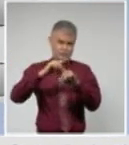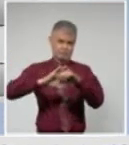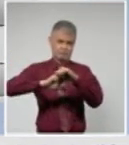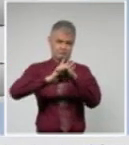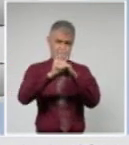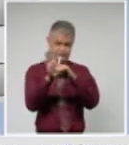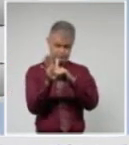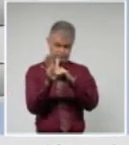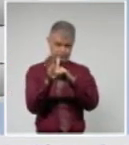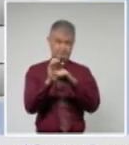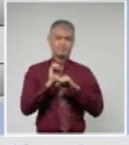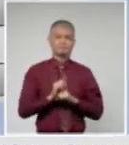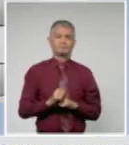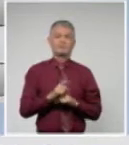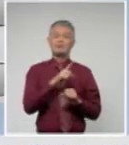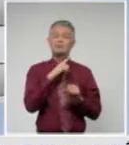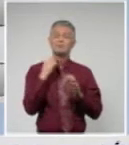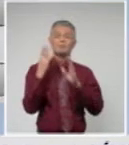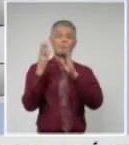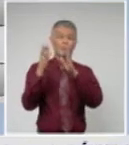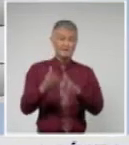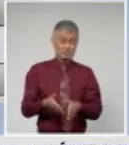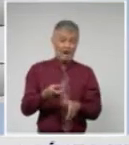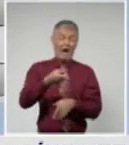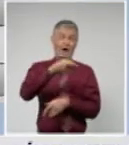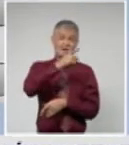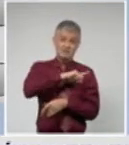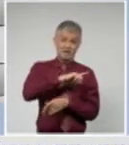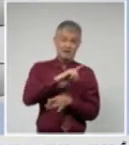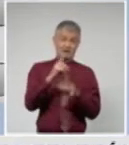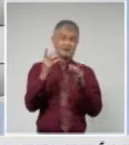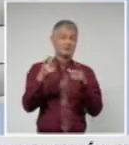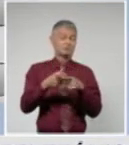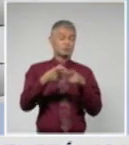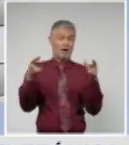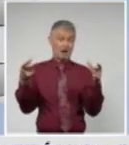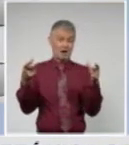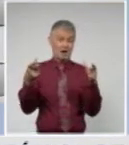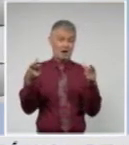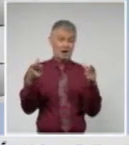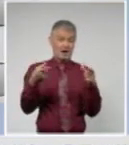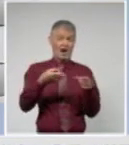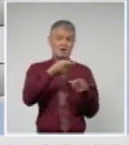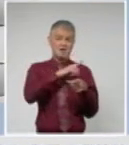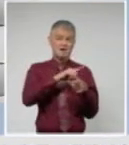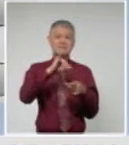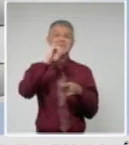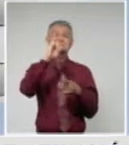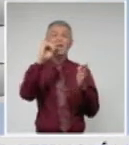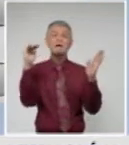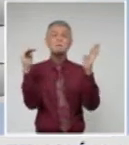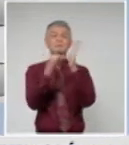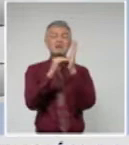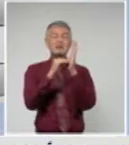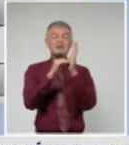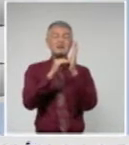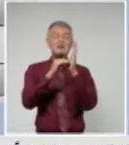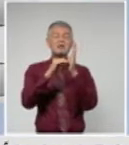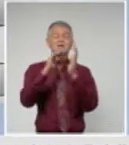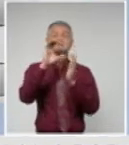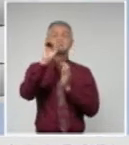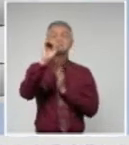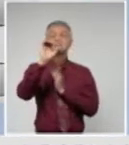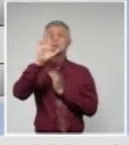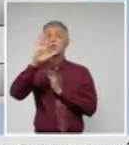30,540,446 confirmed cases since the start of the pandemic. Yesterday, 6,059